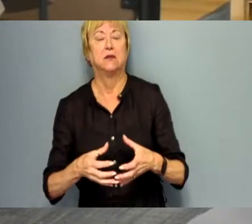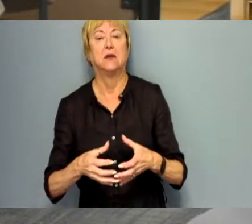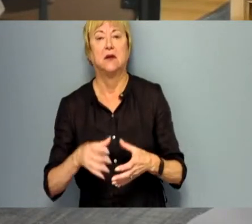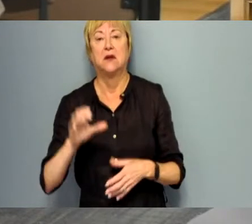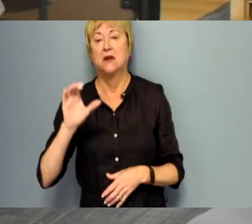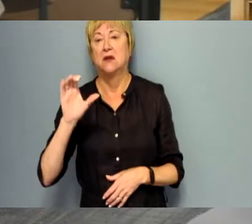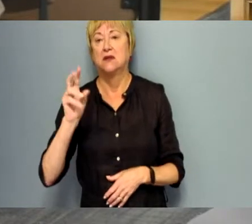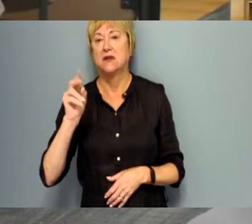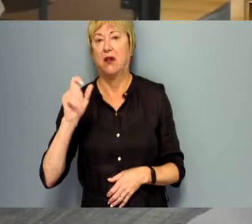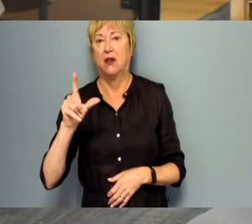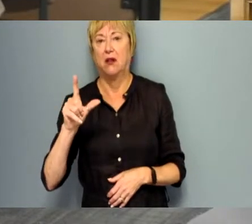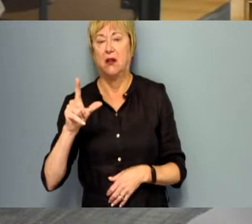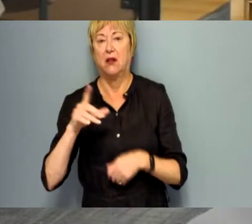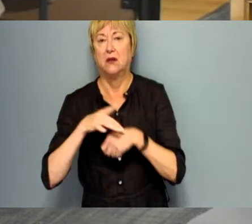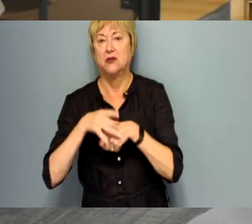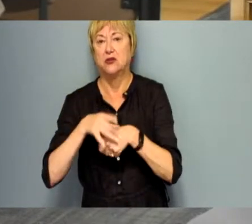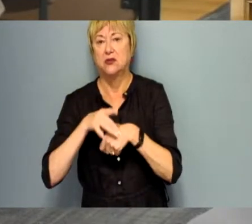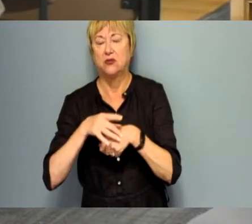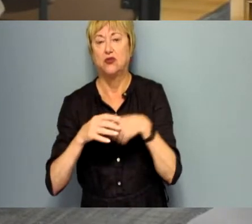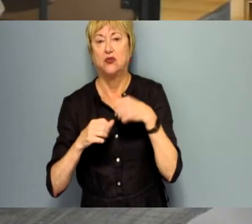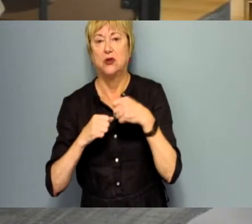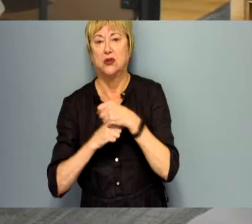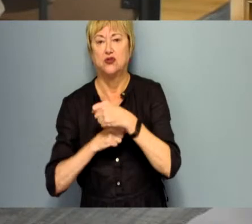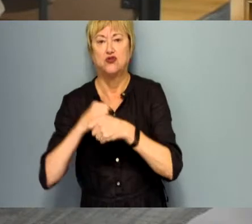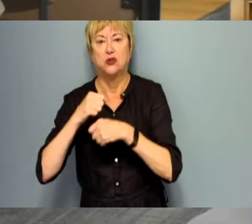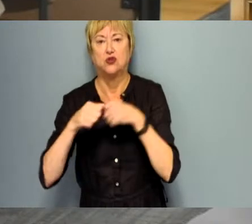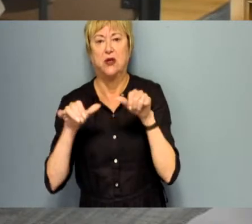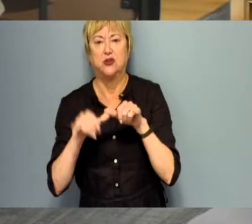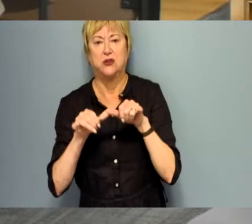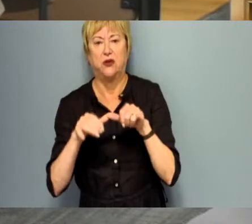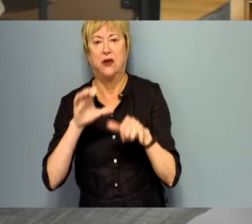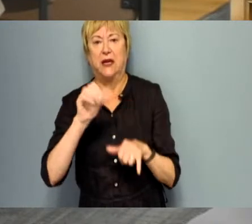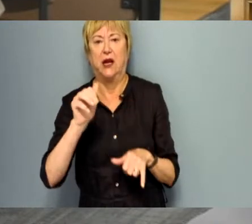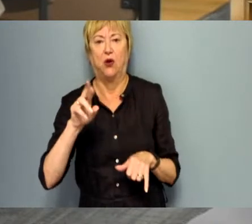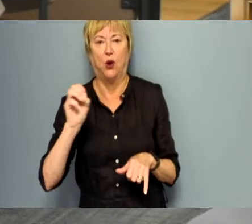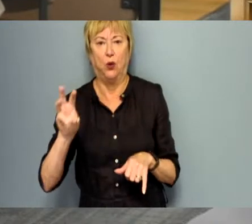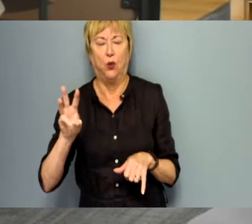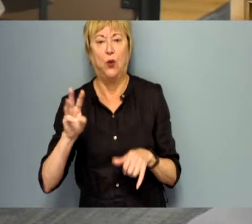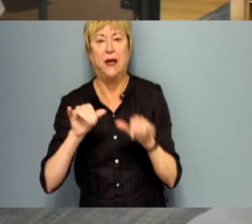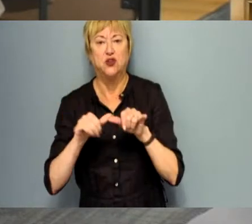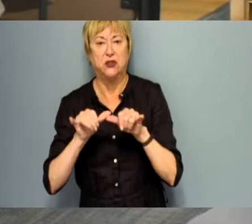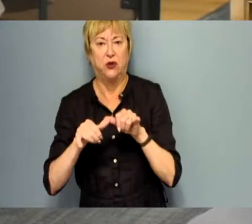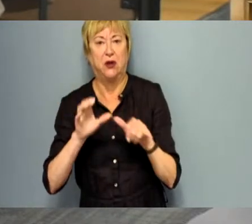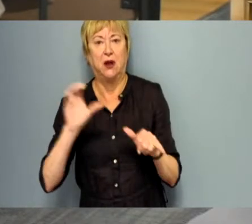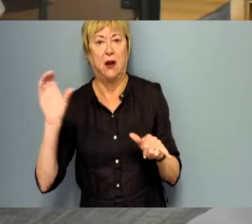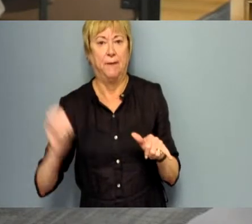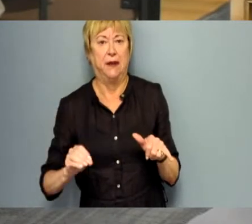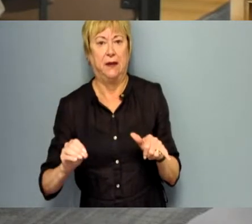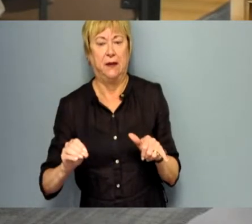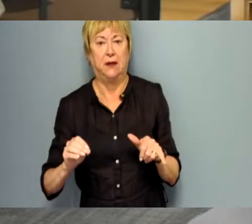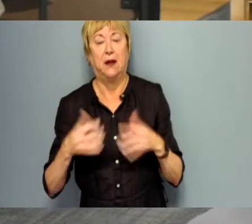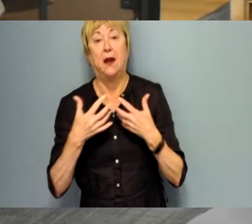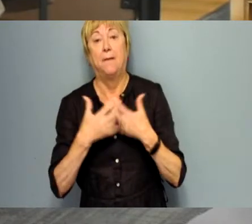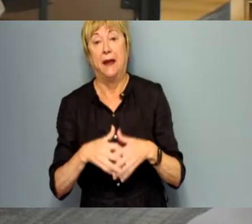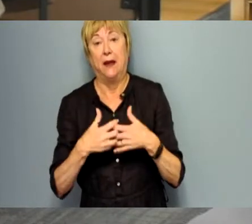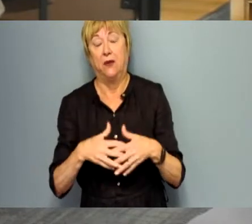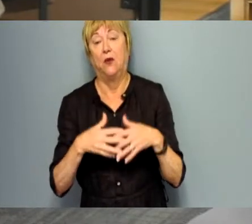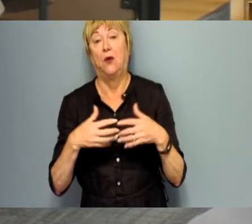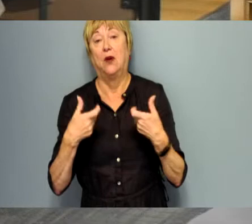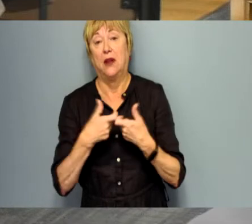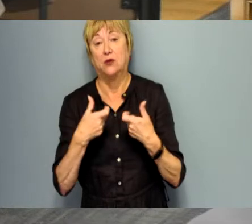Civil, geotechnical, and structural engineering is Carroll Engineering Corporation. Mechanical, electrical, and